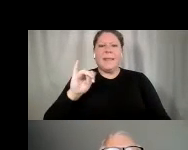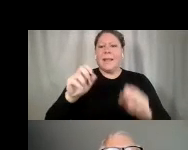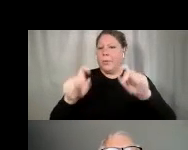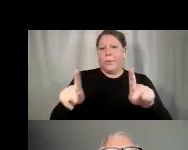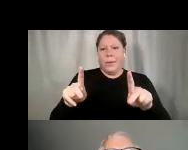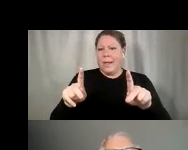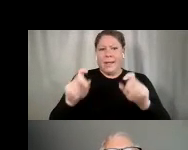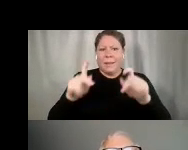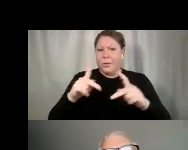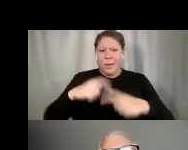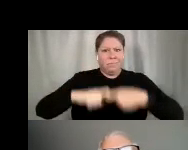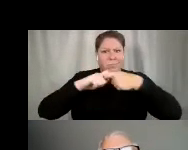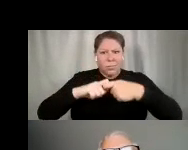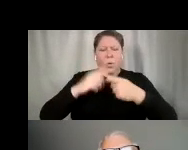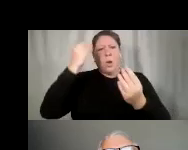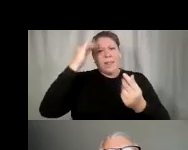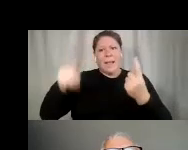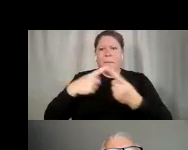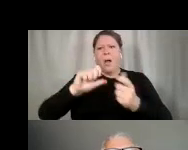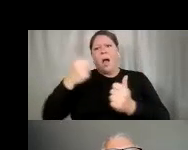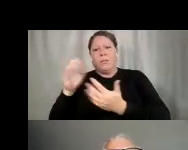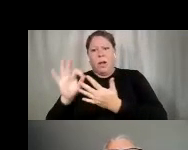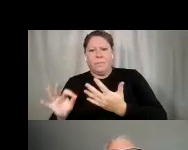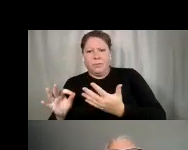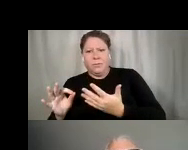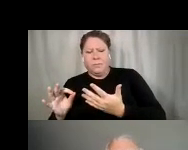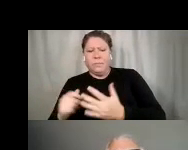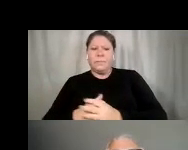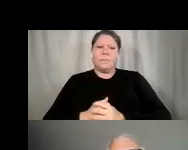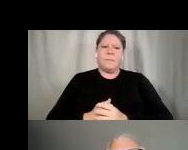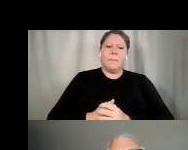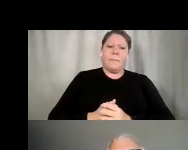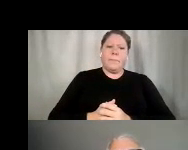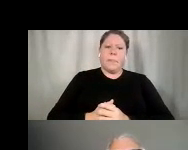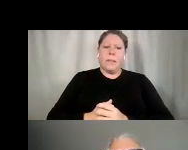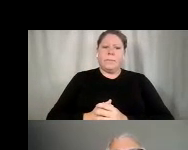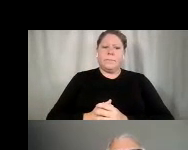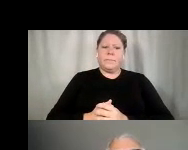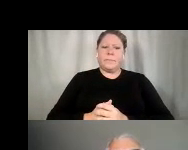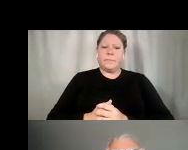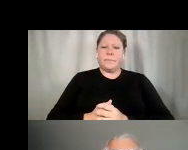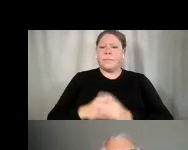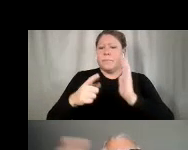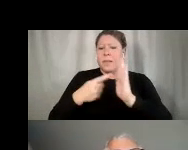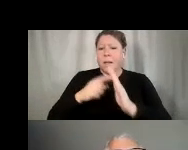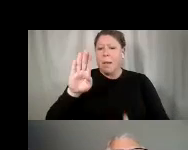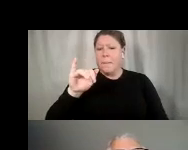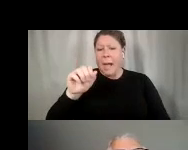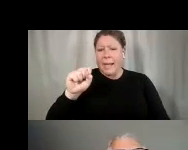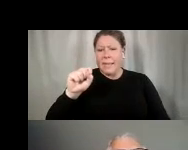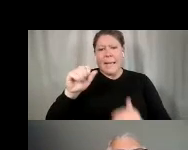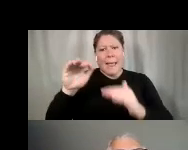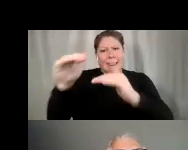different consideration, to look at the different alternatives. And then sometimes there's biases that limit our thinking that really get in the way